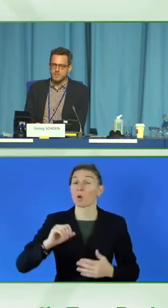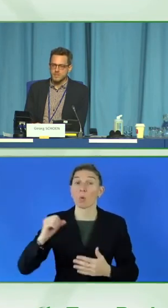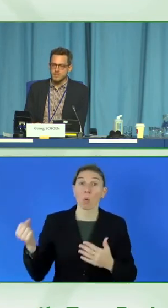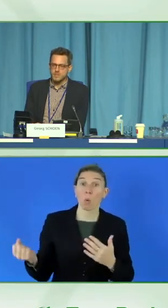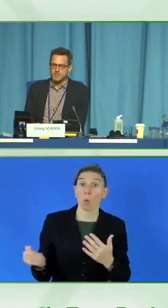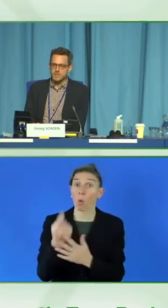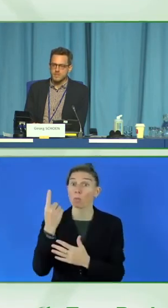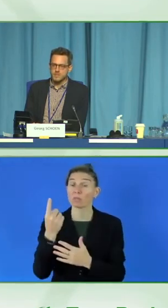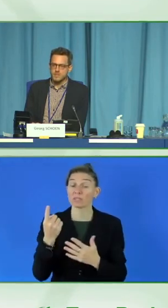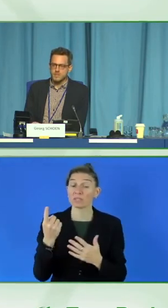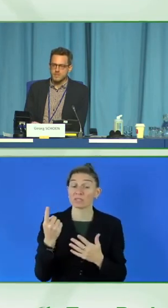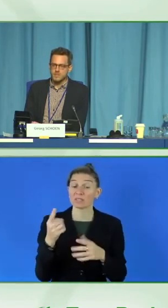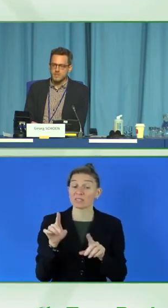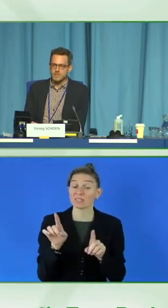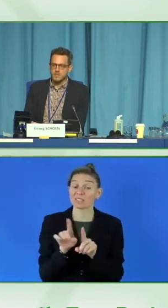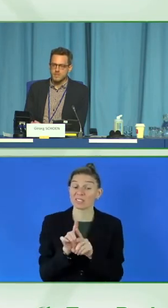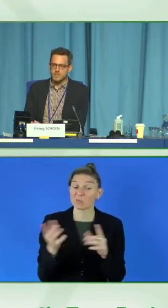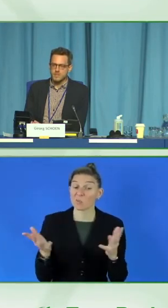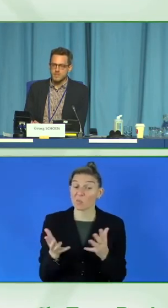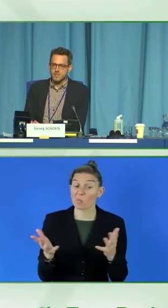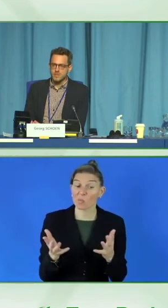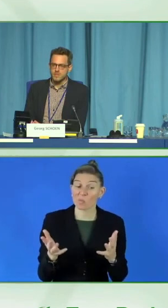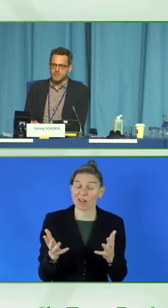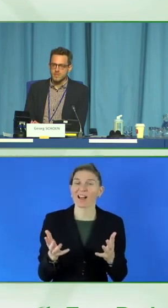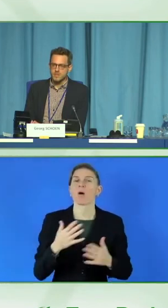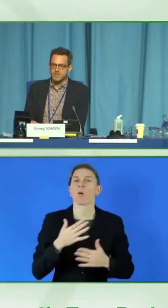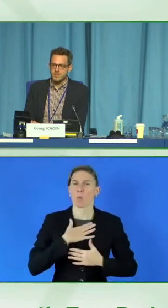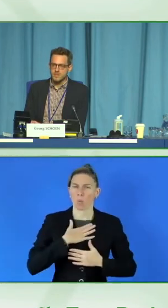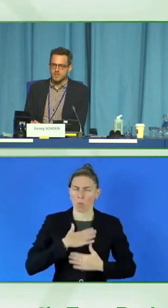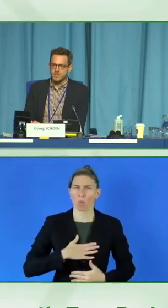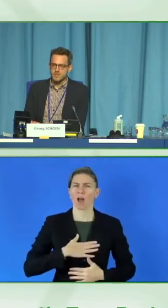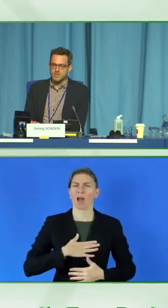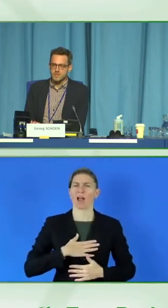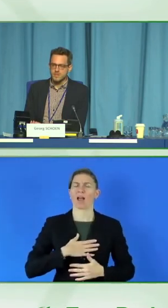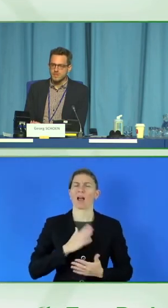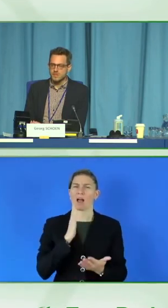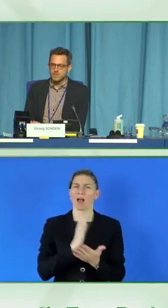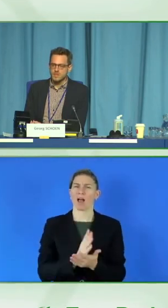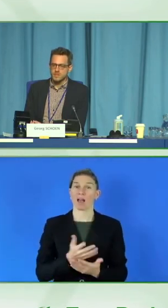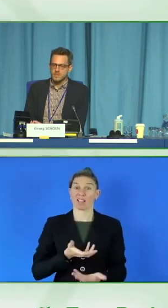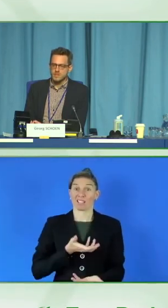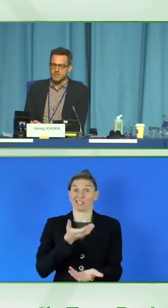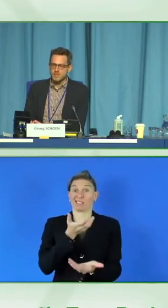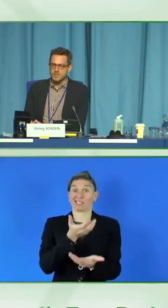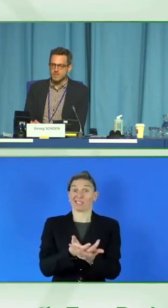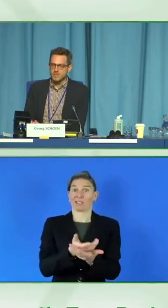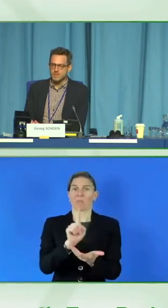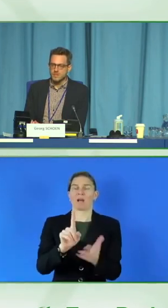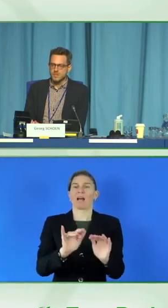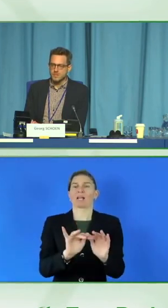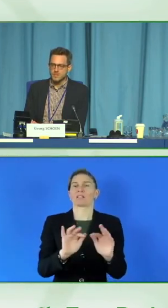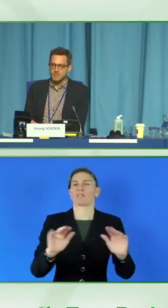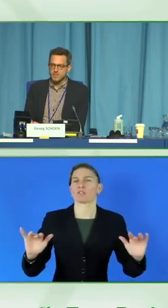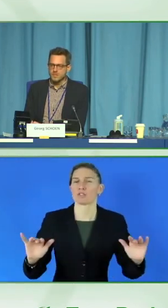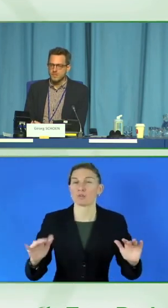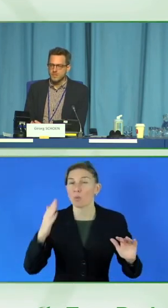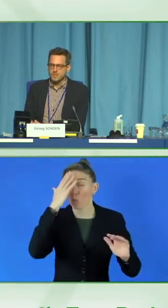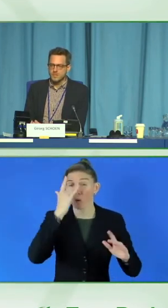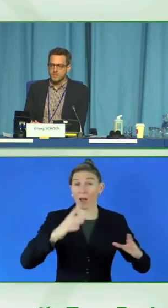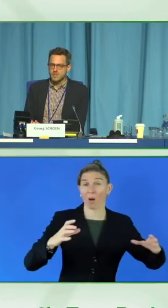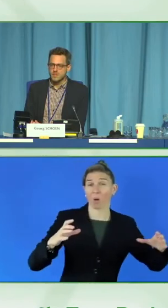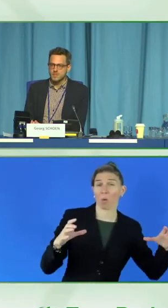make that voice diverse enough. I think the collectives have the same challenge as partnerships. You can only call the person you